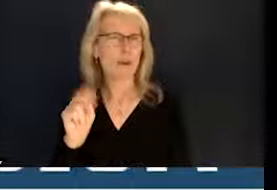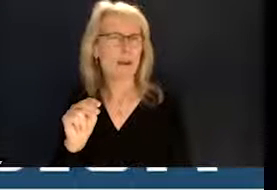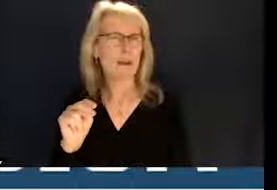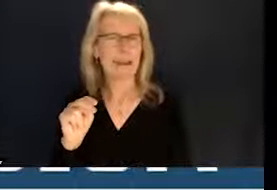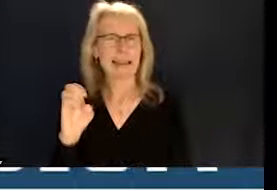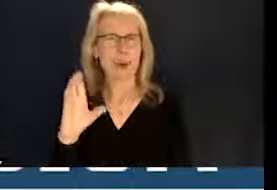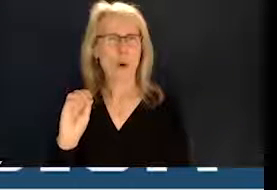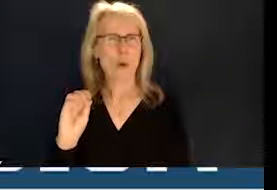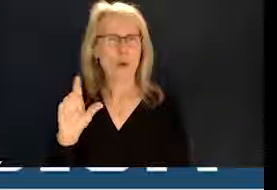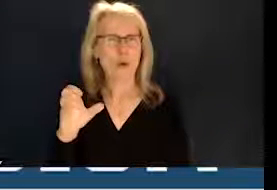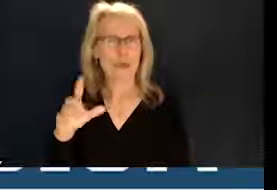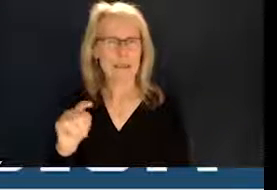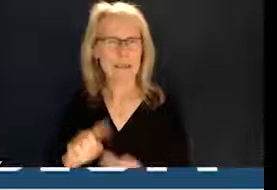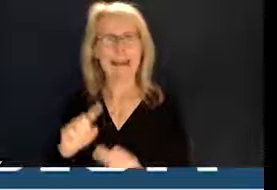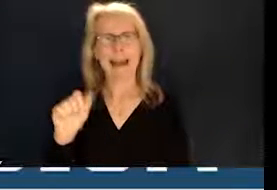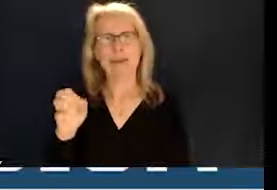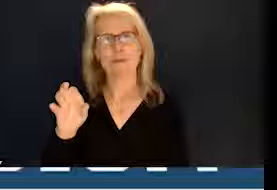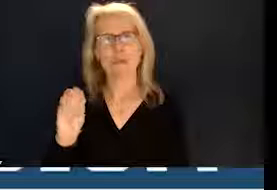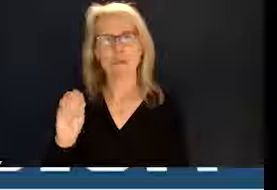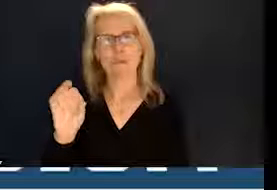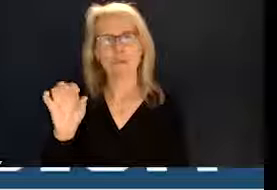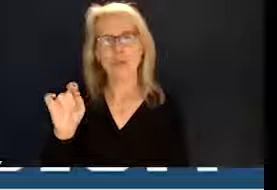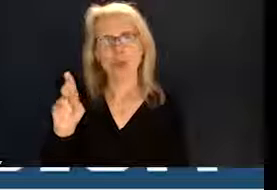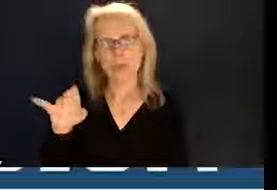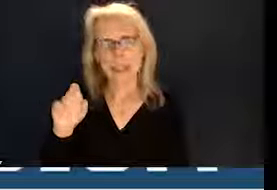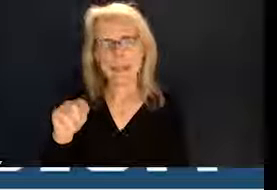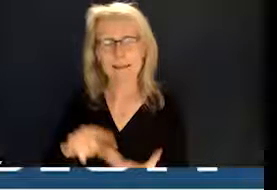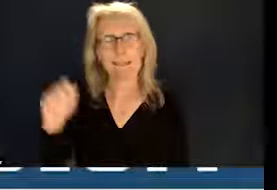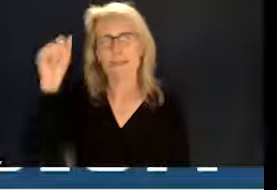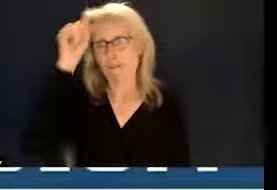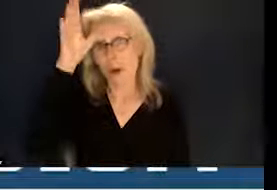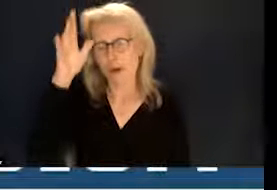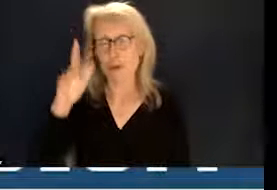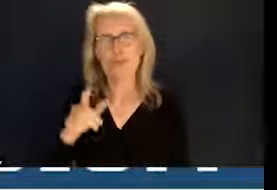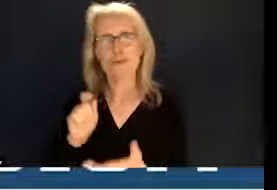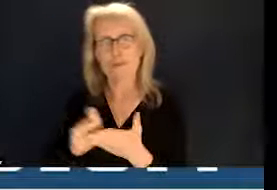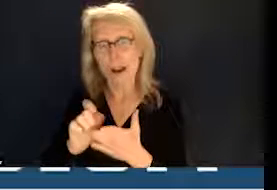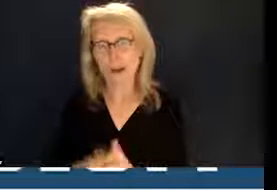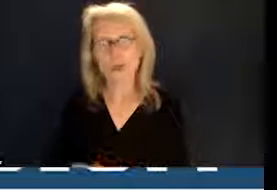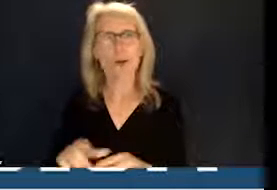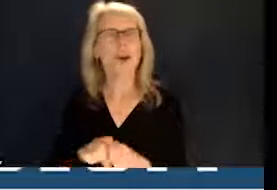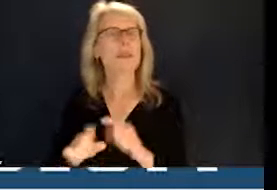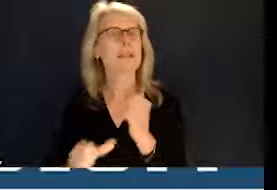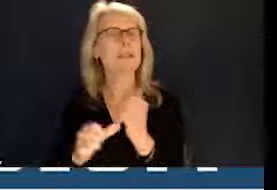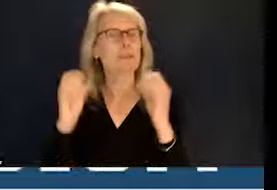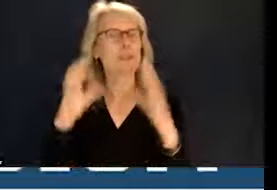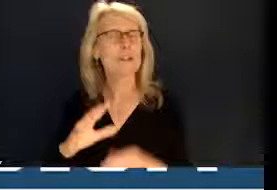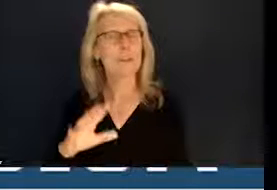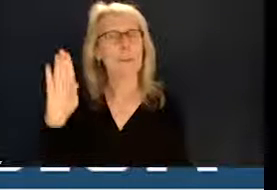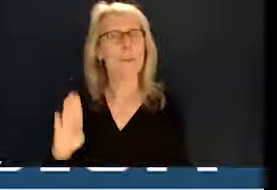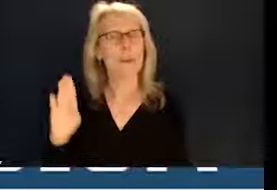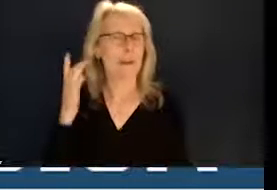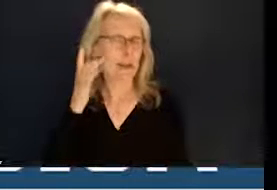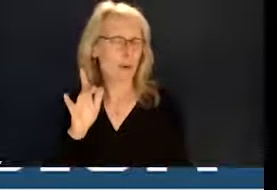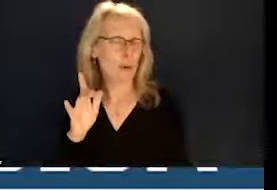an Afrofuturist, a father, and a writer. Chris is also an assistant professor at Berkeley in California in the Department